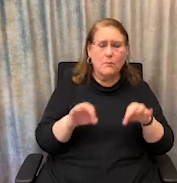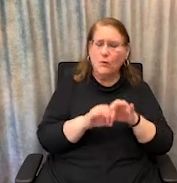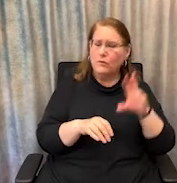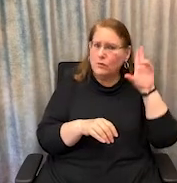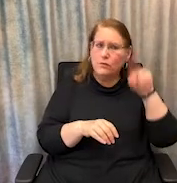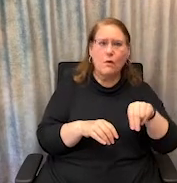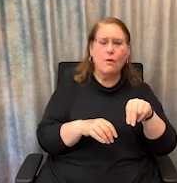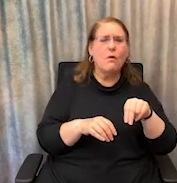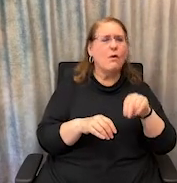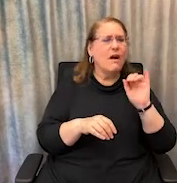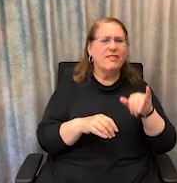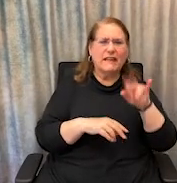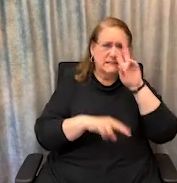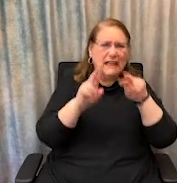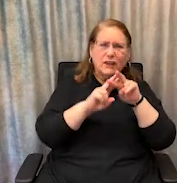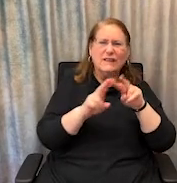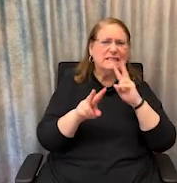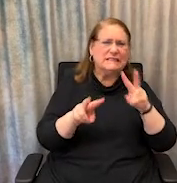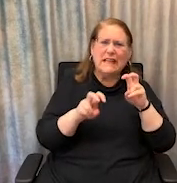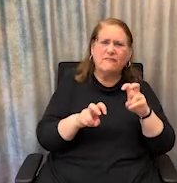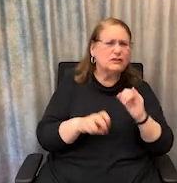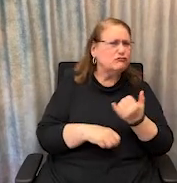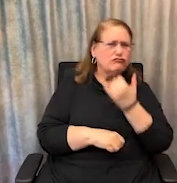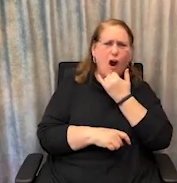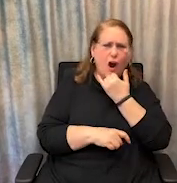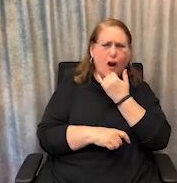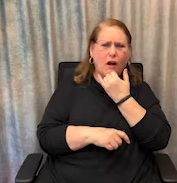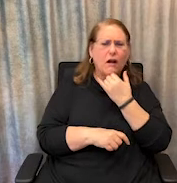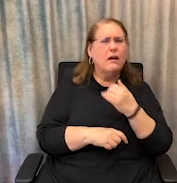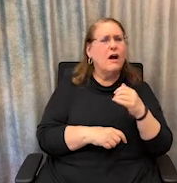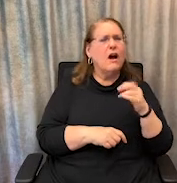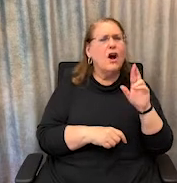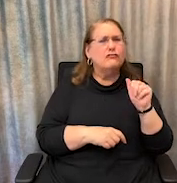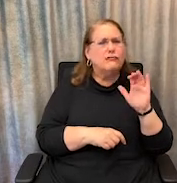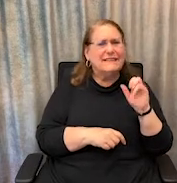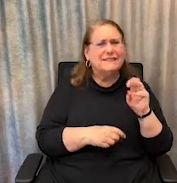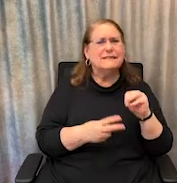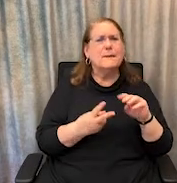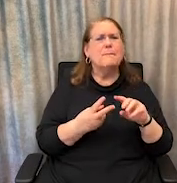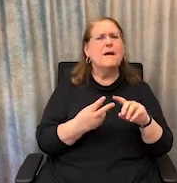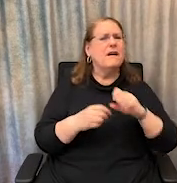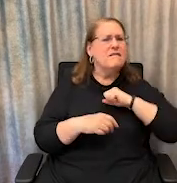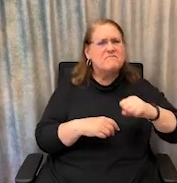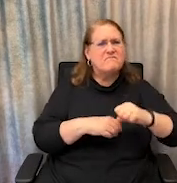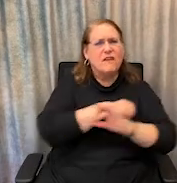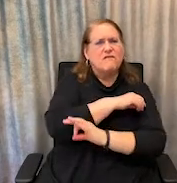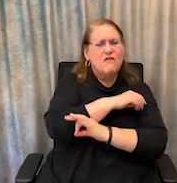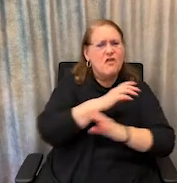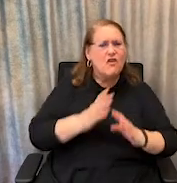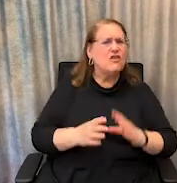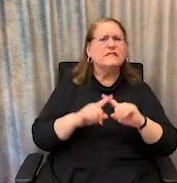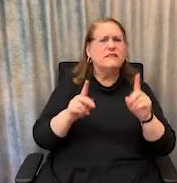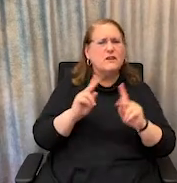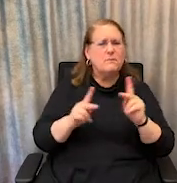it, because that would be just ignorant and selfish and just wrong. So because racism, Islamophobia,